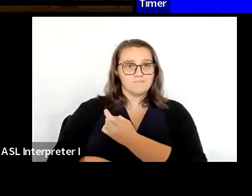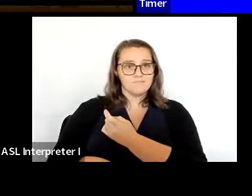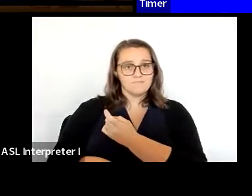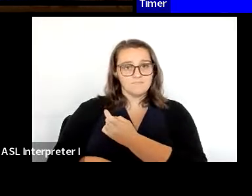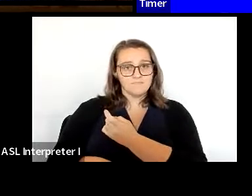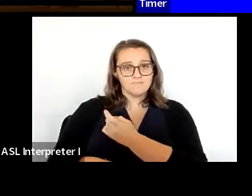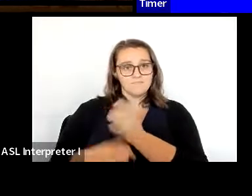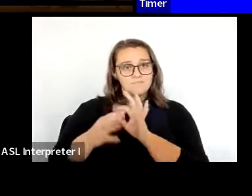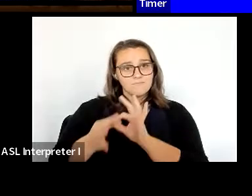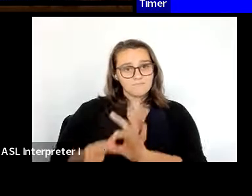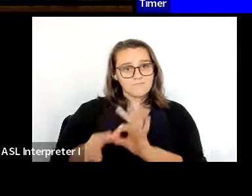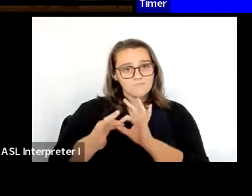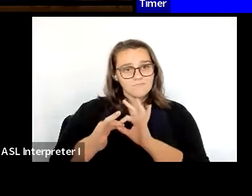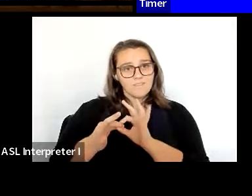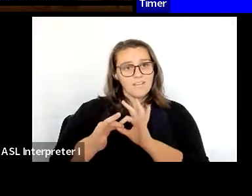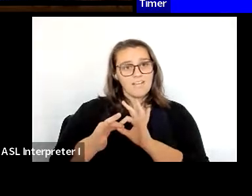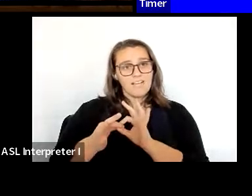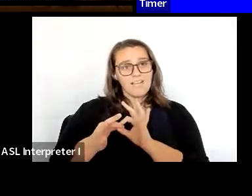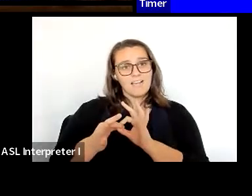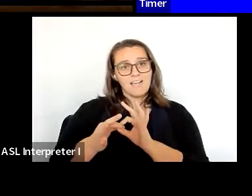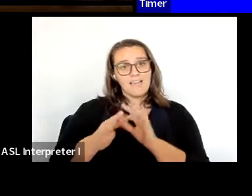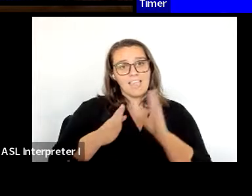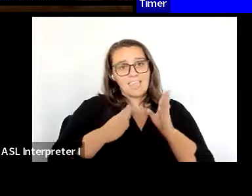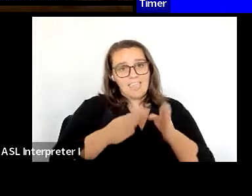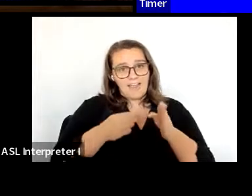question about lanes and